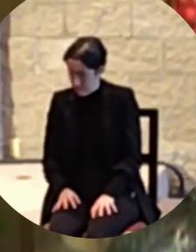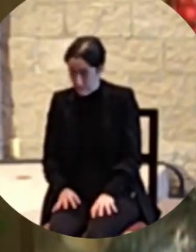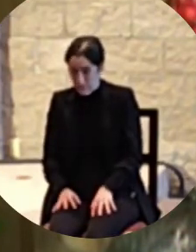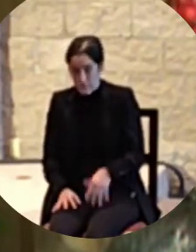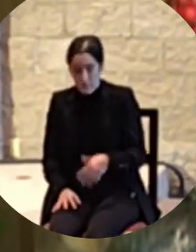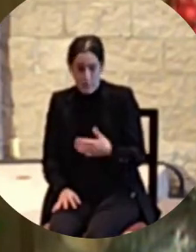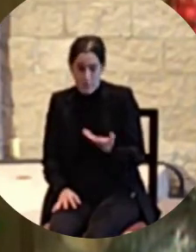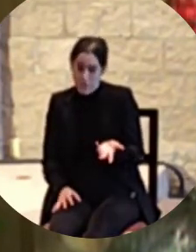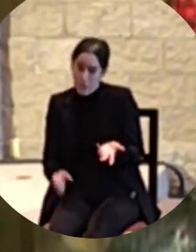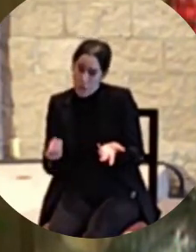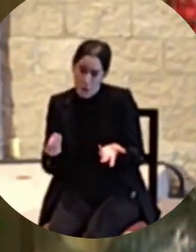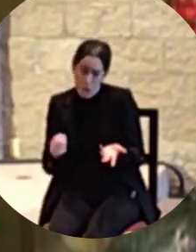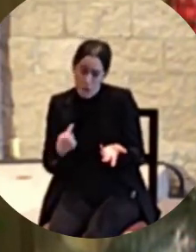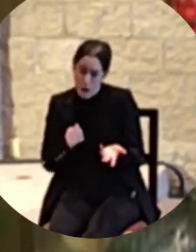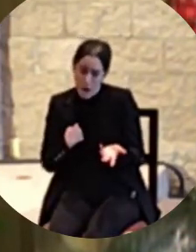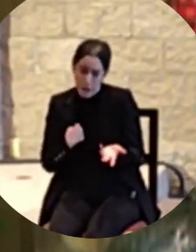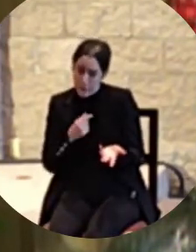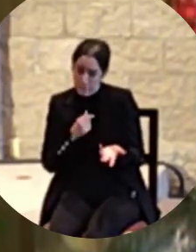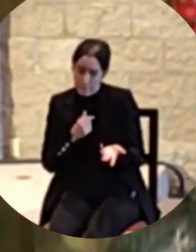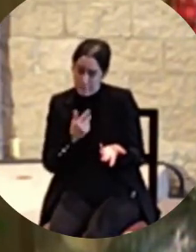And so I didn't.